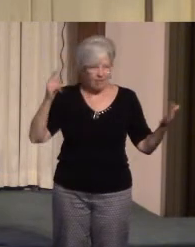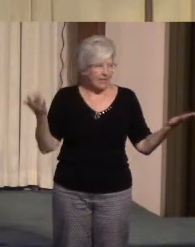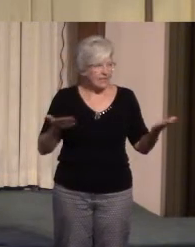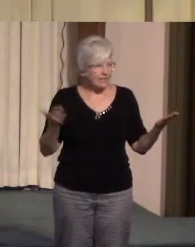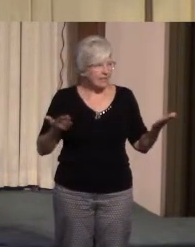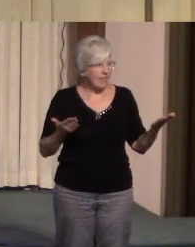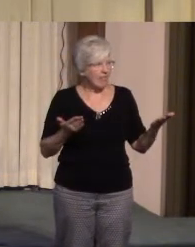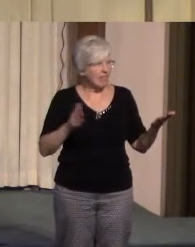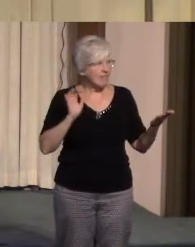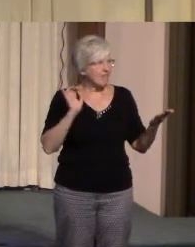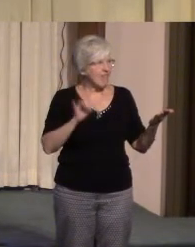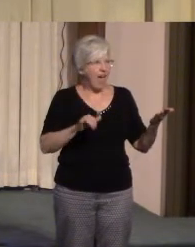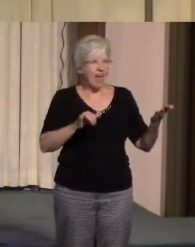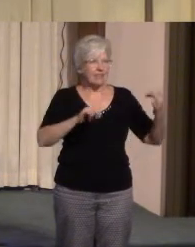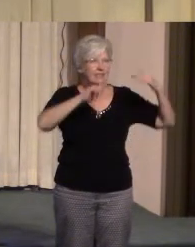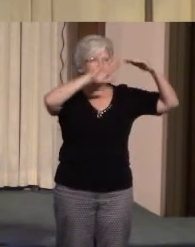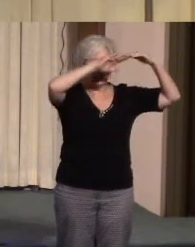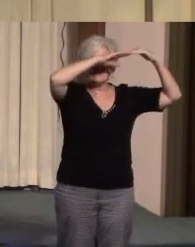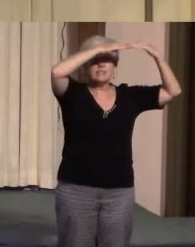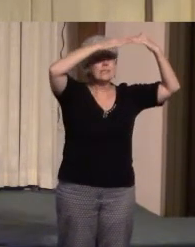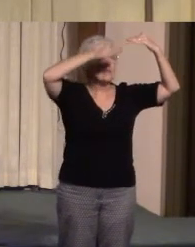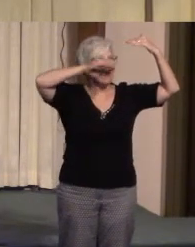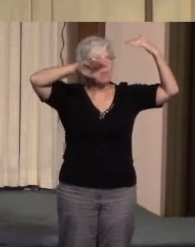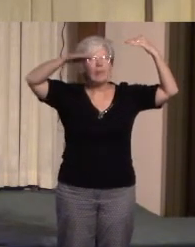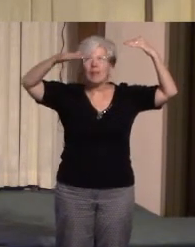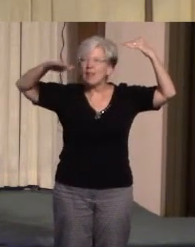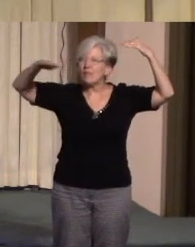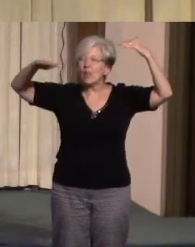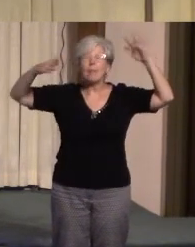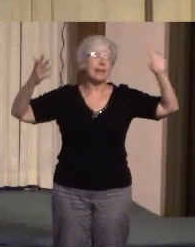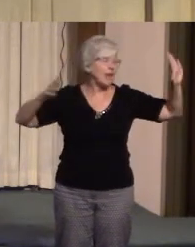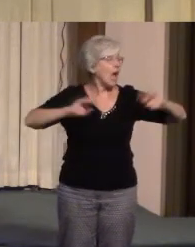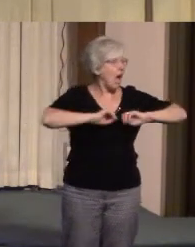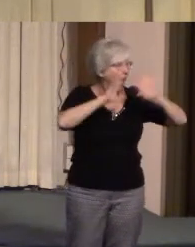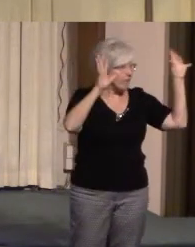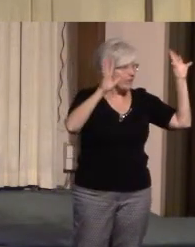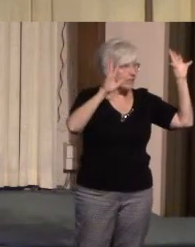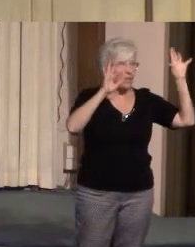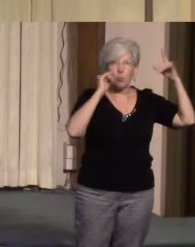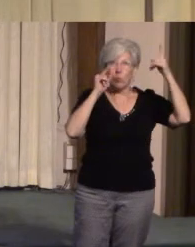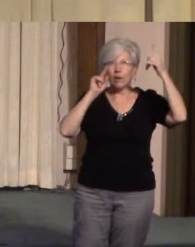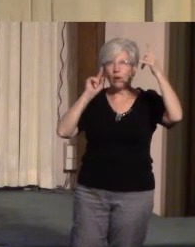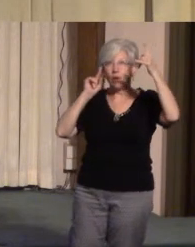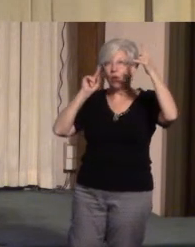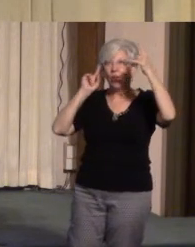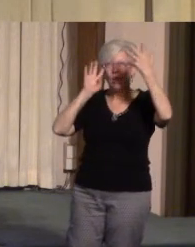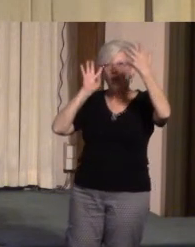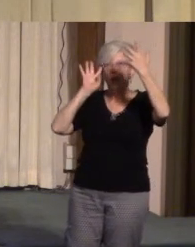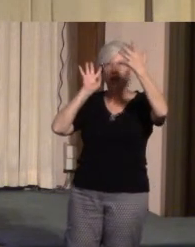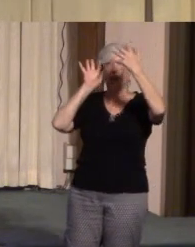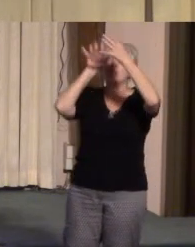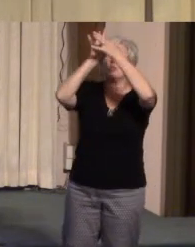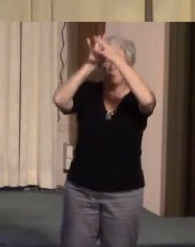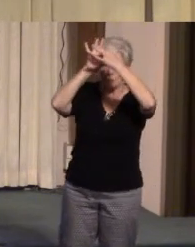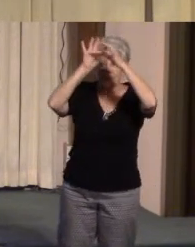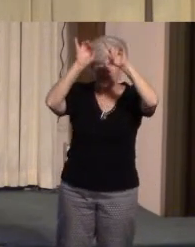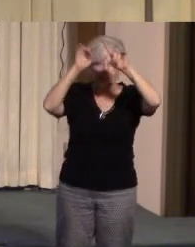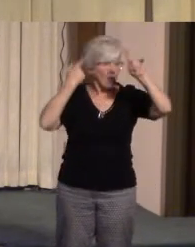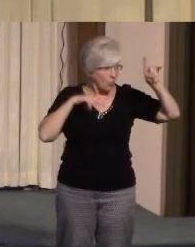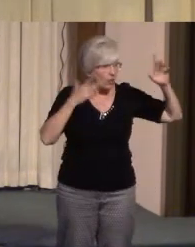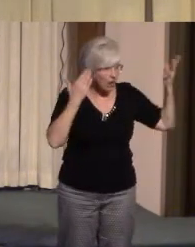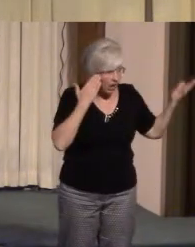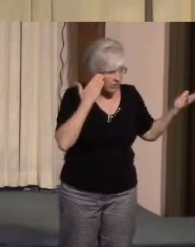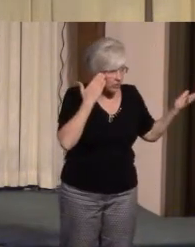exists at some level of vibration that it's hard for us. I mean, we're obviously tuned into it because we are